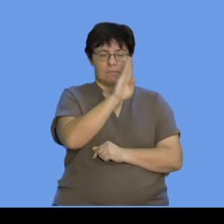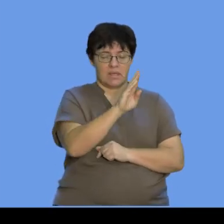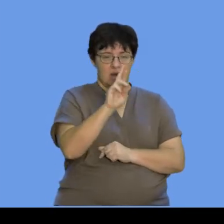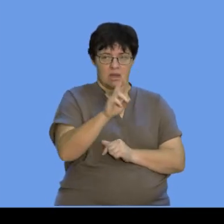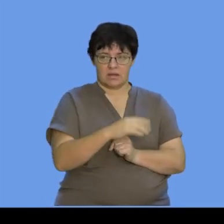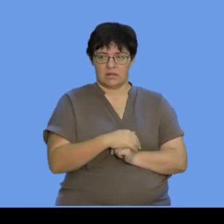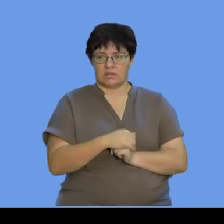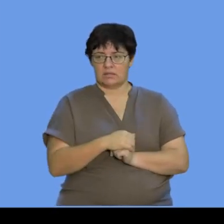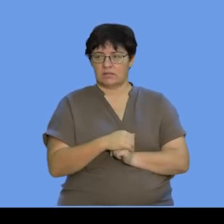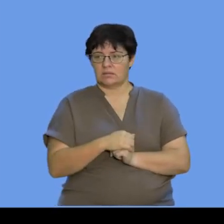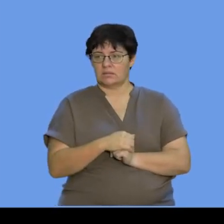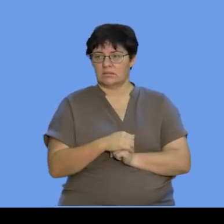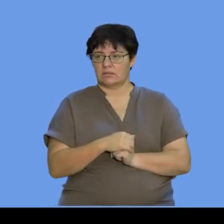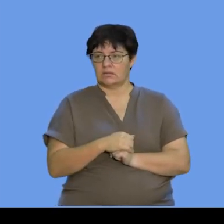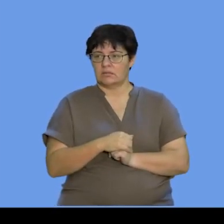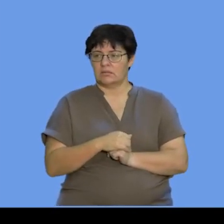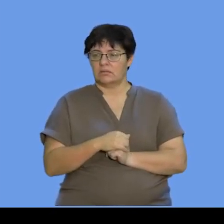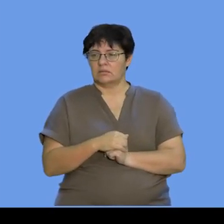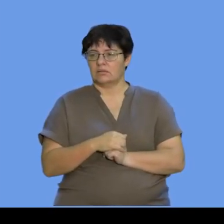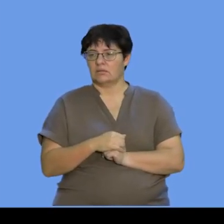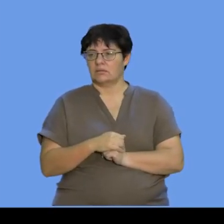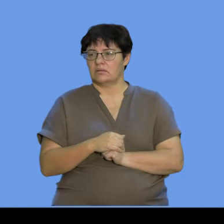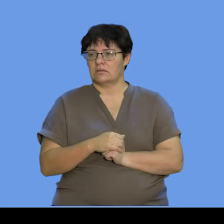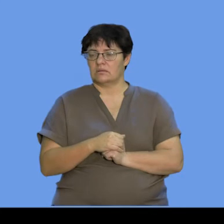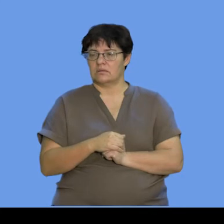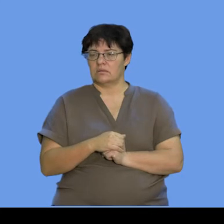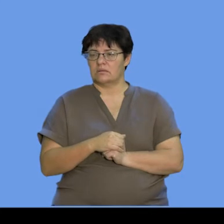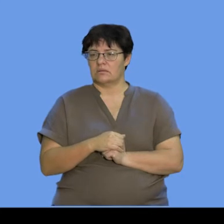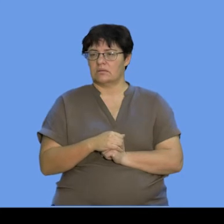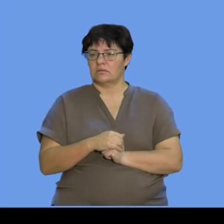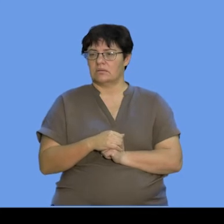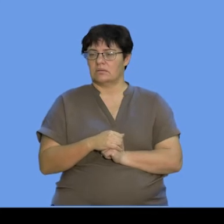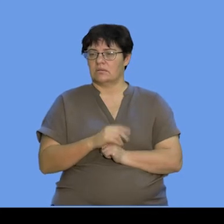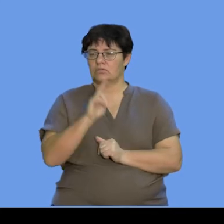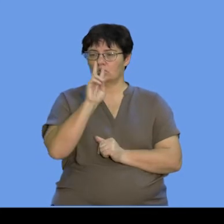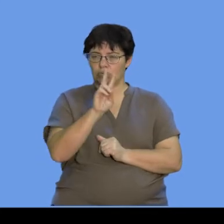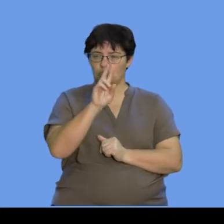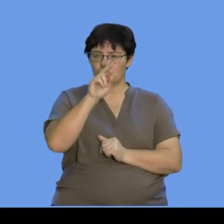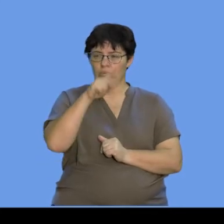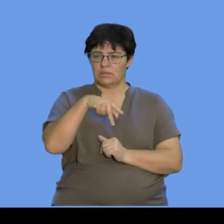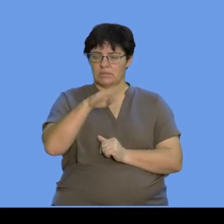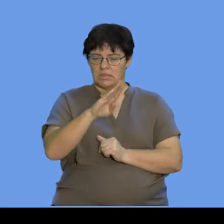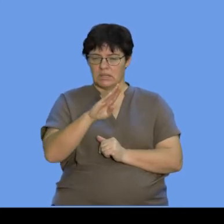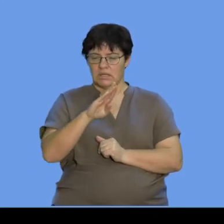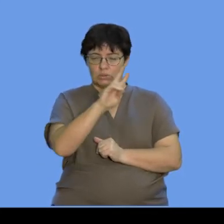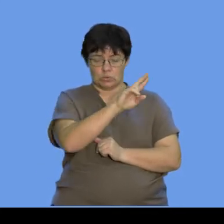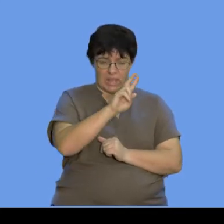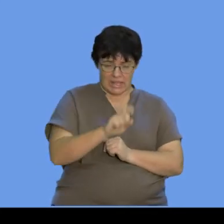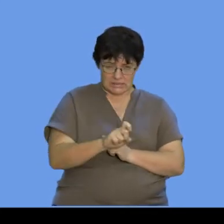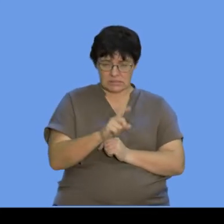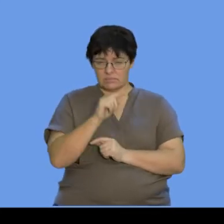BR, if I let maybe BR to be X, therefore that will make the 2PB to be 2X, right?